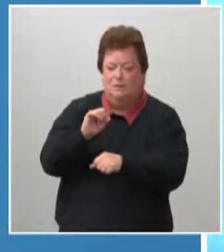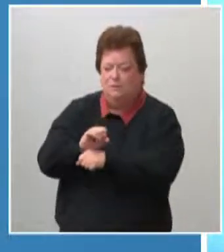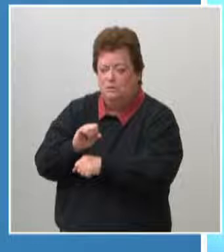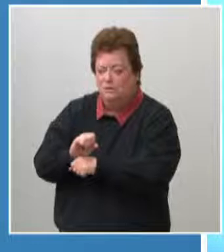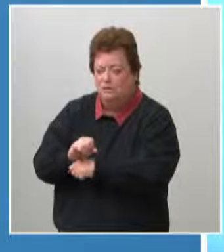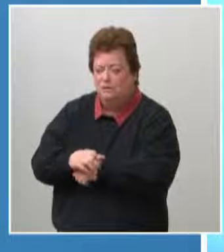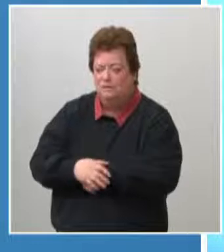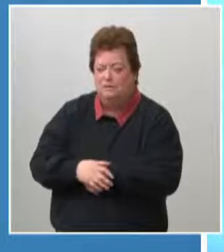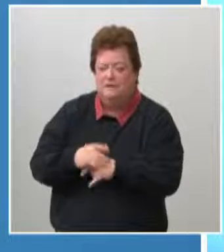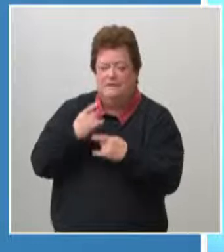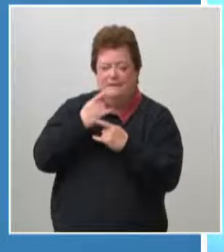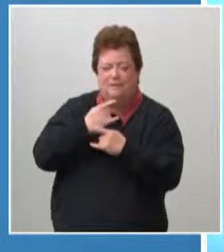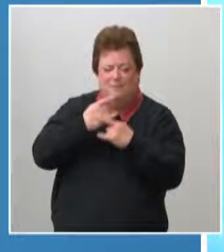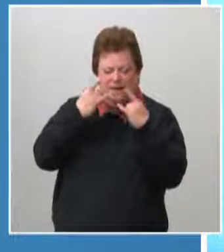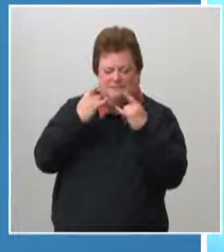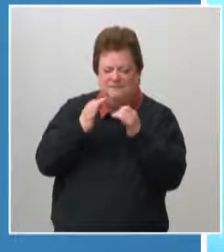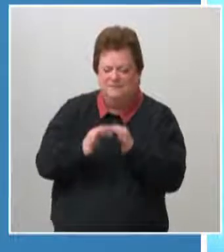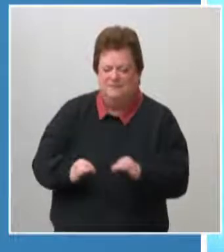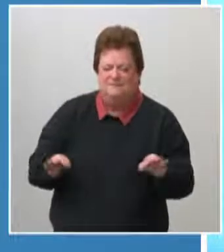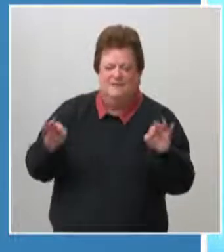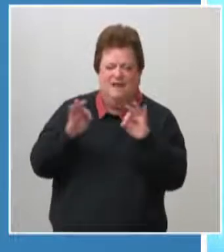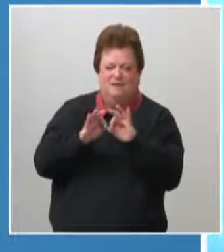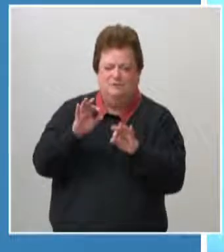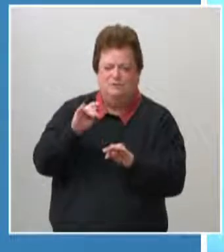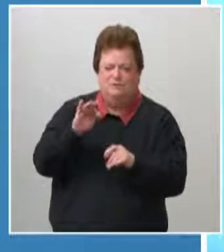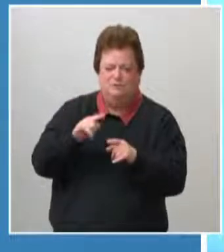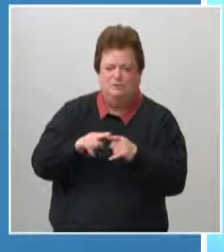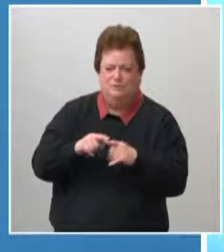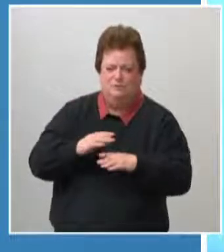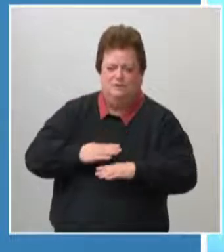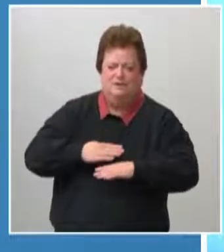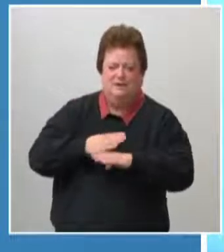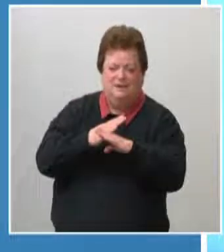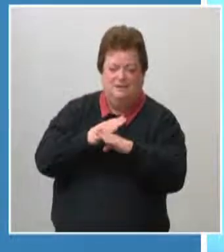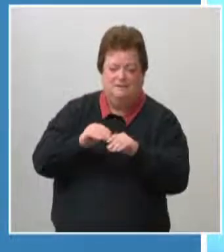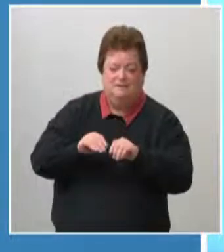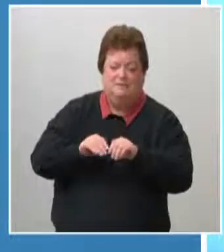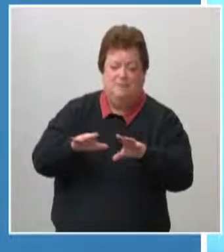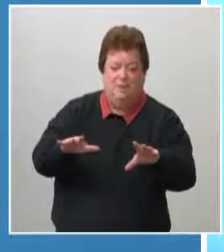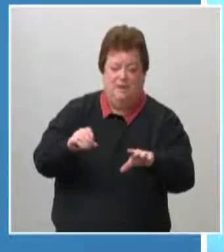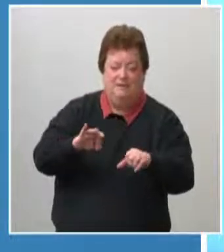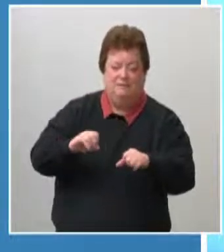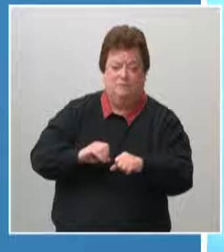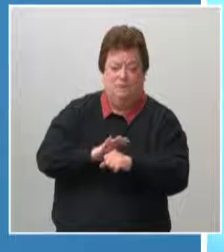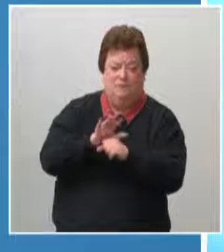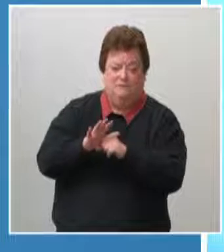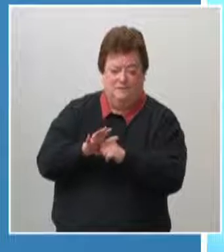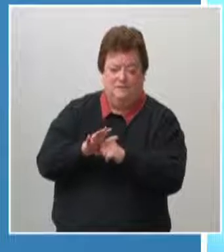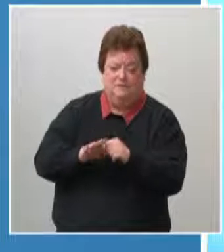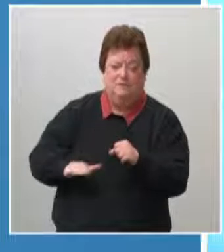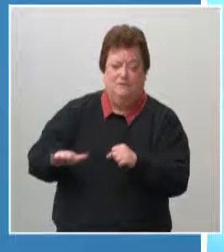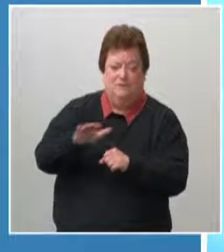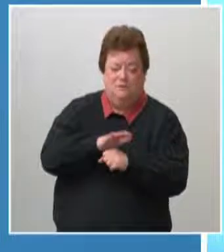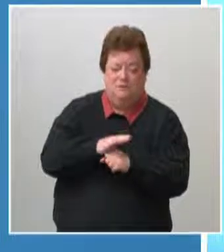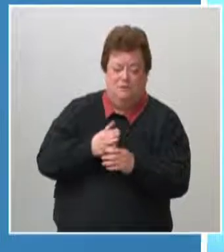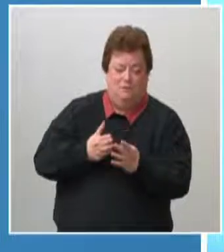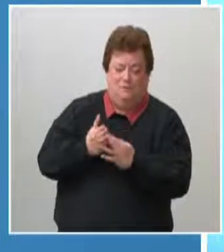been a vital tool in keeping COVID-19 transmission down throughout the